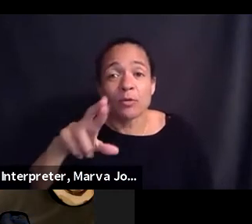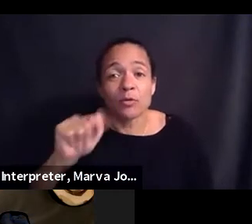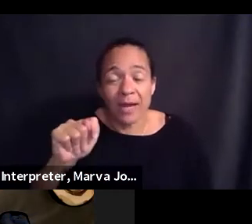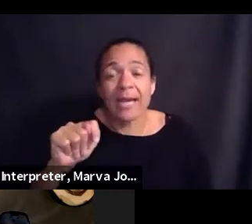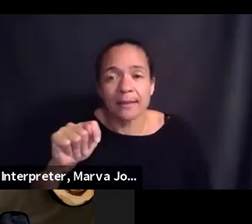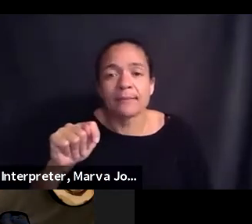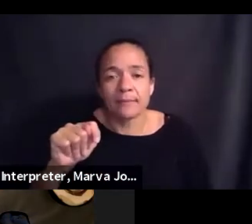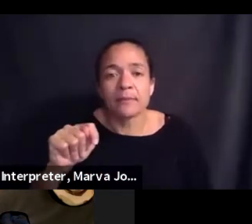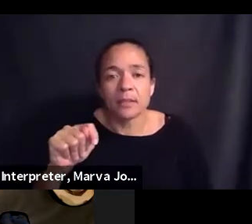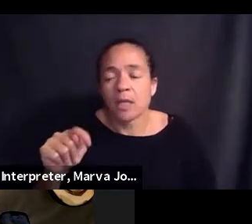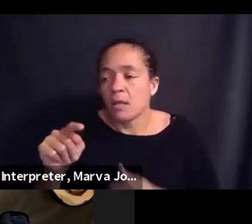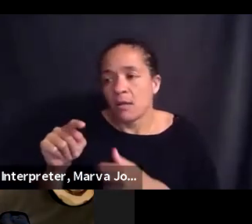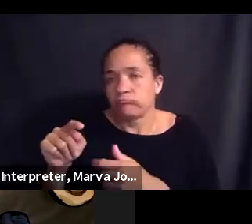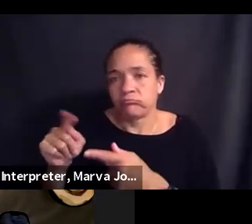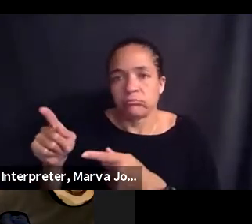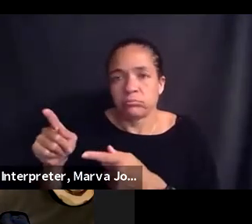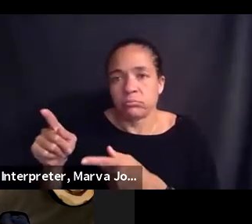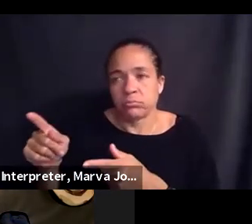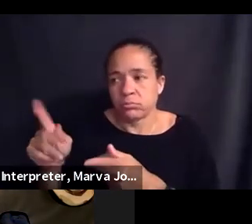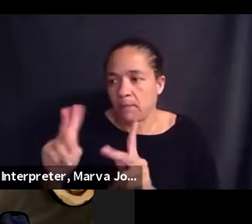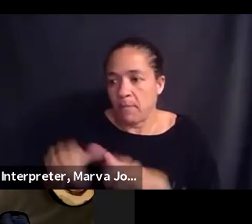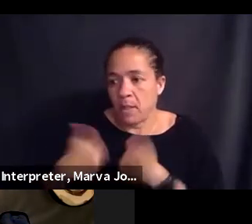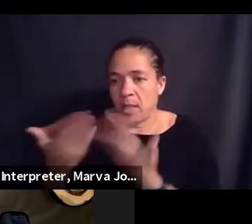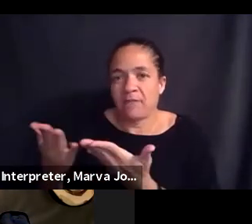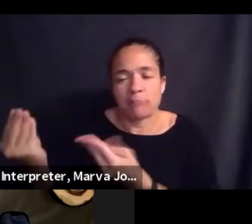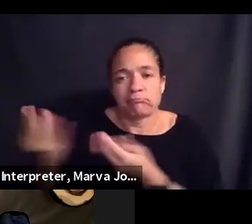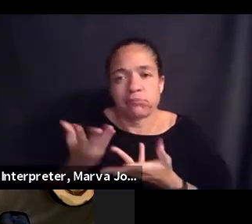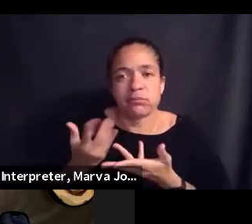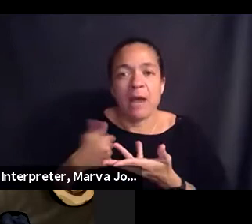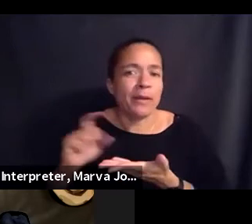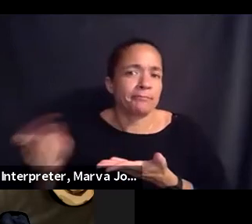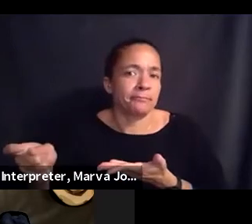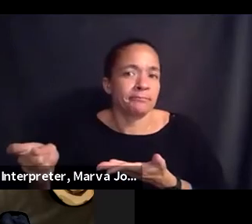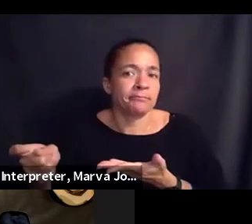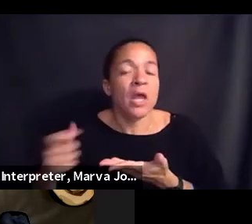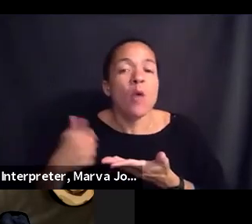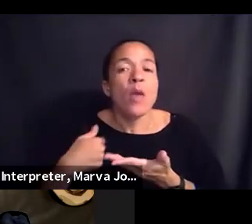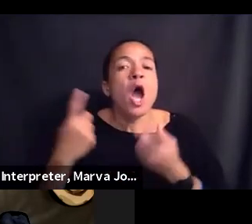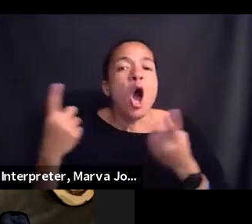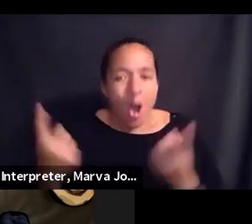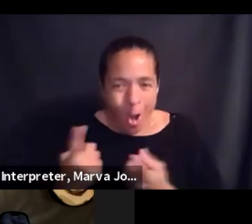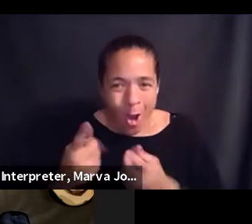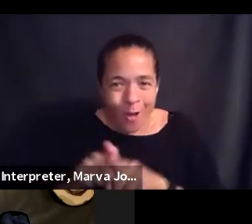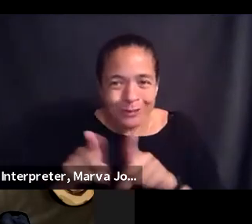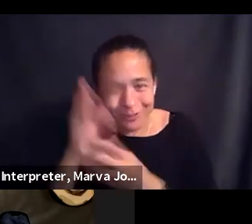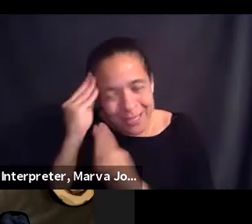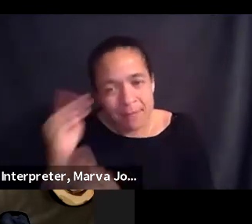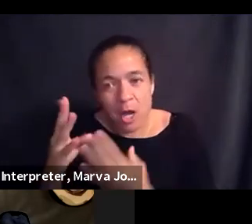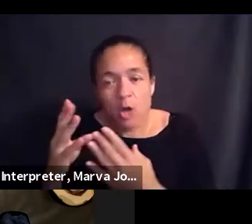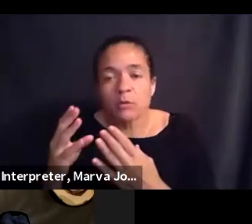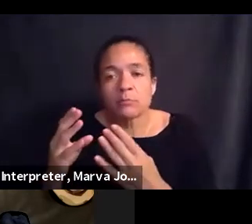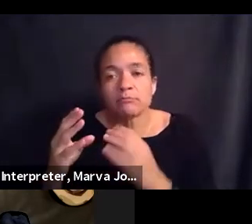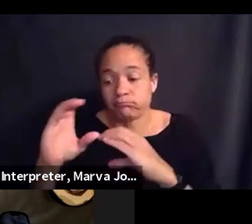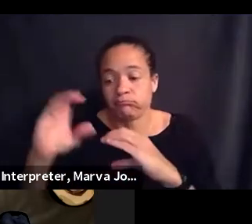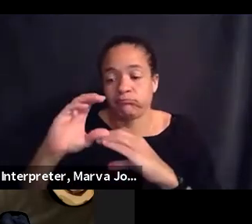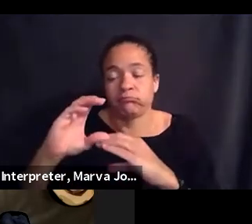what residents were telling us they wanted to see happen. And so we make sure to say this is in addition to the 1 million. You know, it didn't take away from the 1 million and